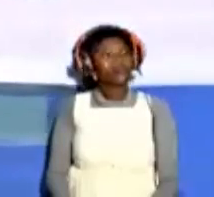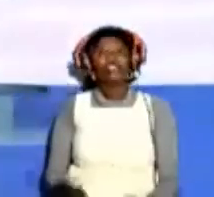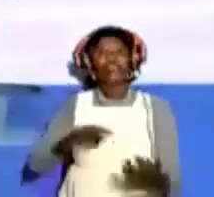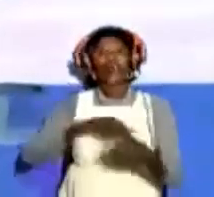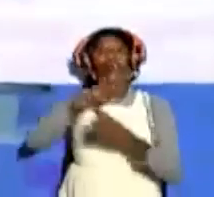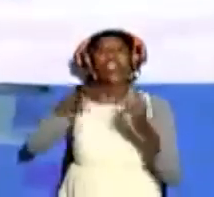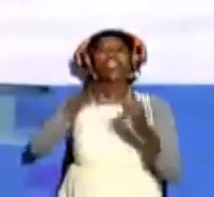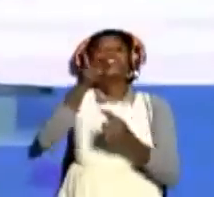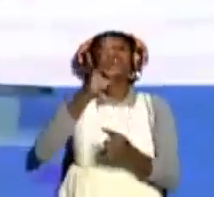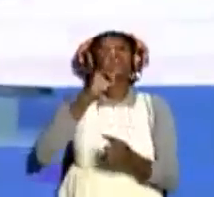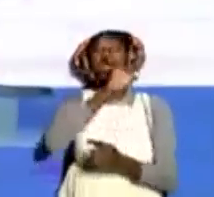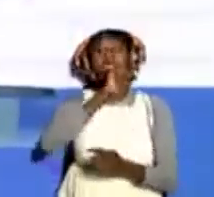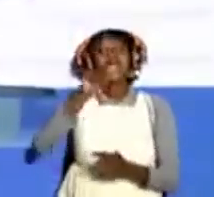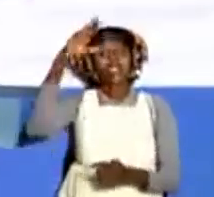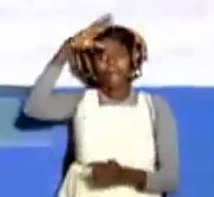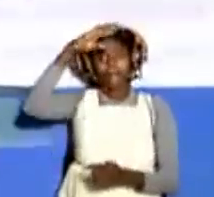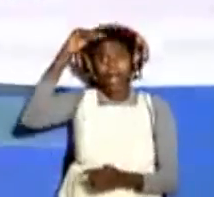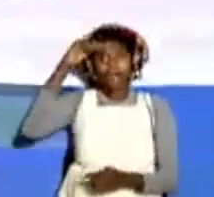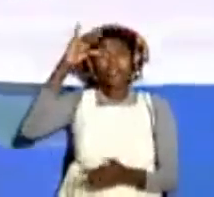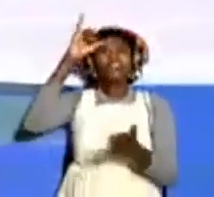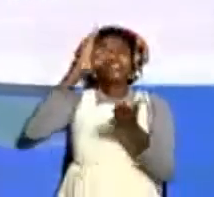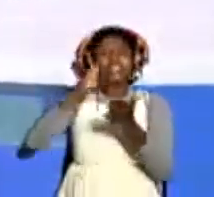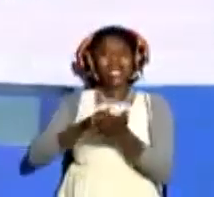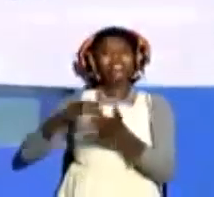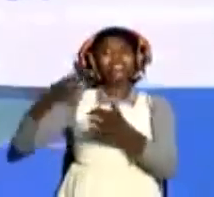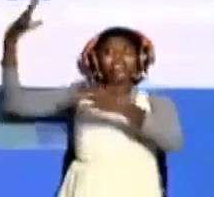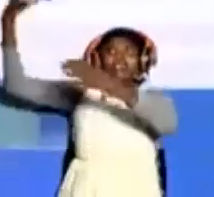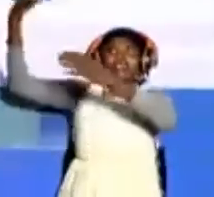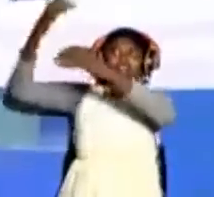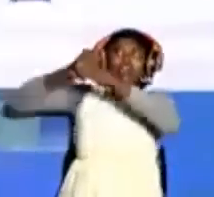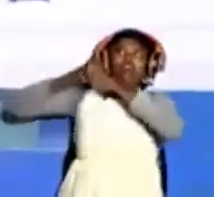When you are a man that is seeking approval from God,